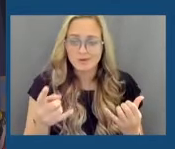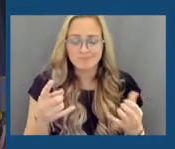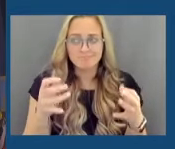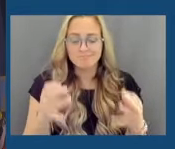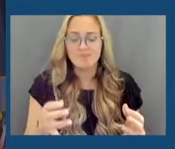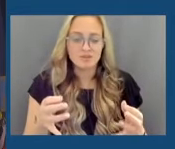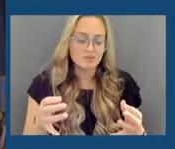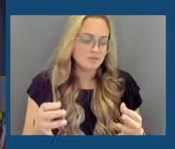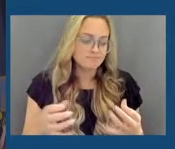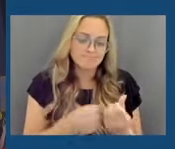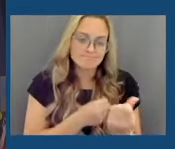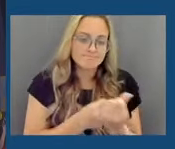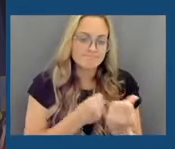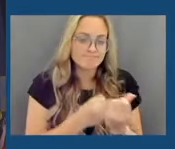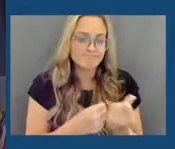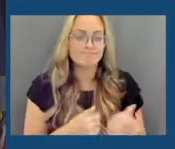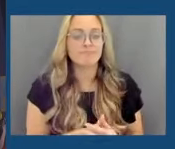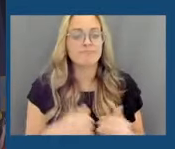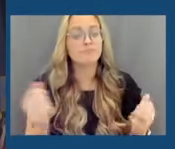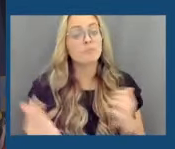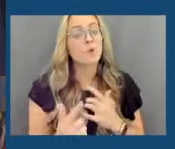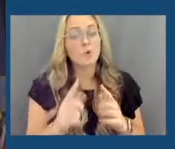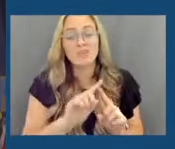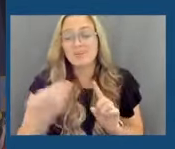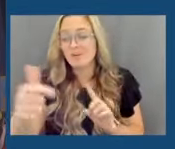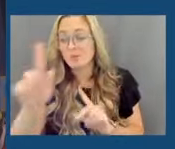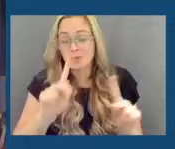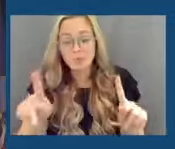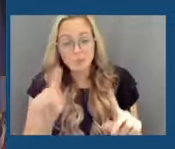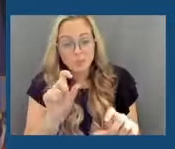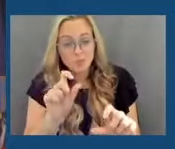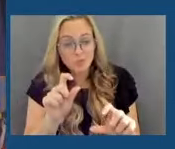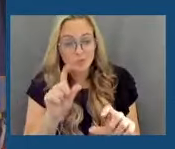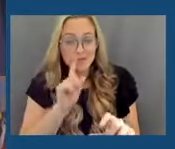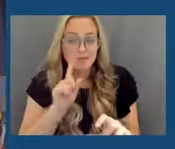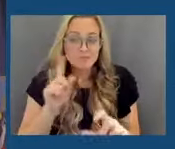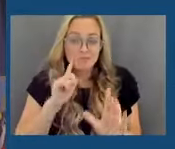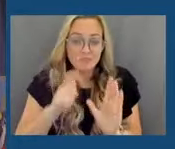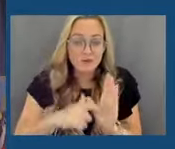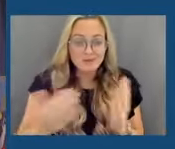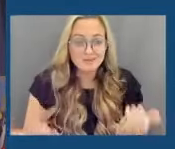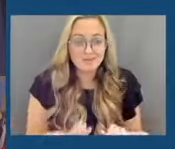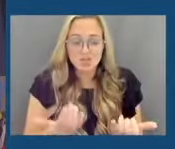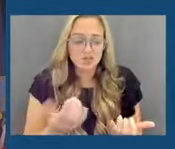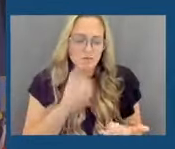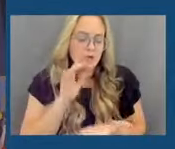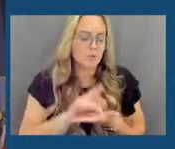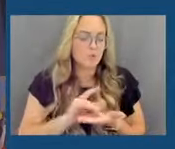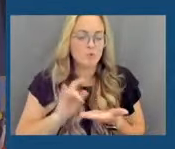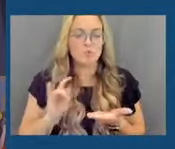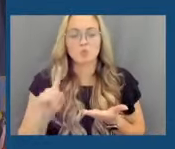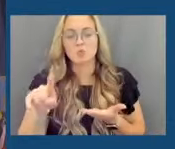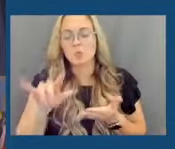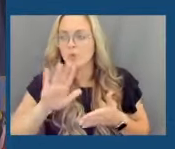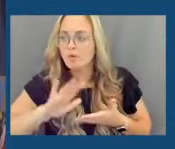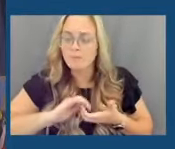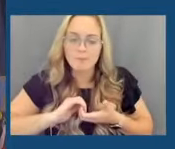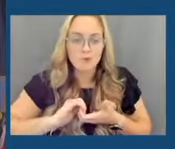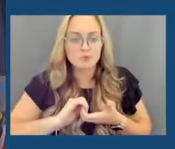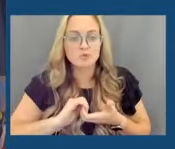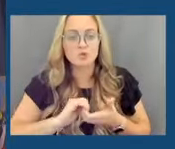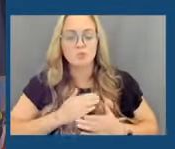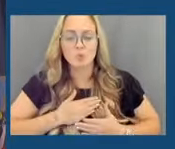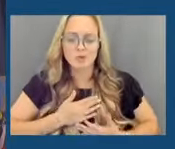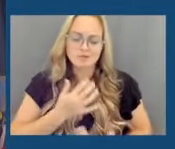best. And also, all the legislators who've been recognized here today, I take nothing for granted in this business. Your partnership, your willingness to roll up your